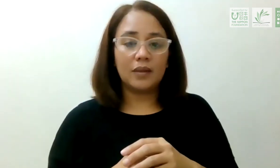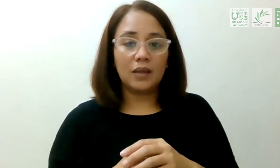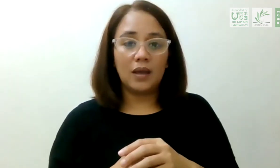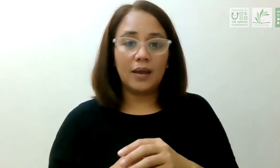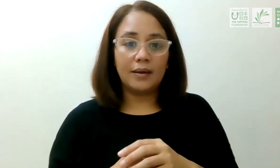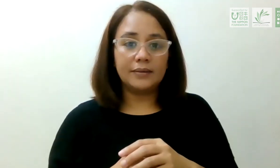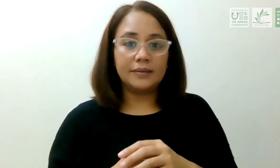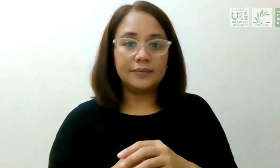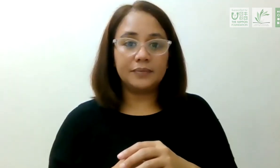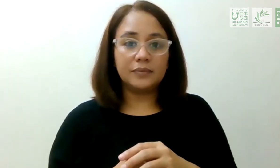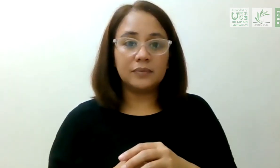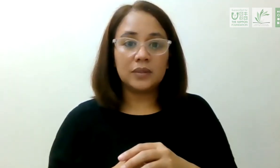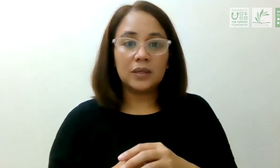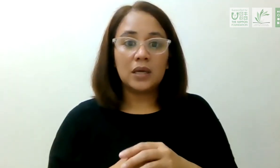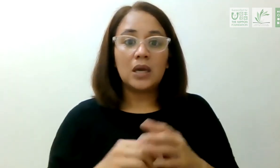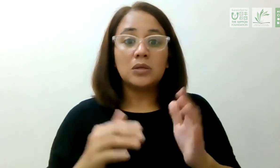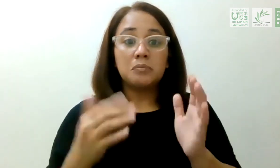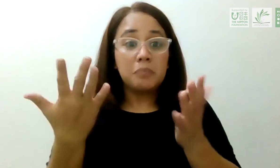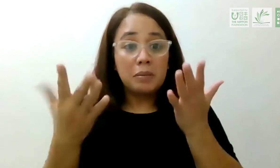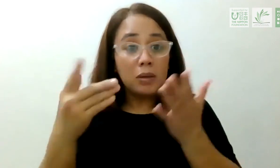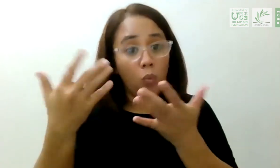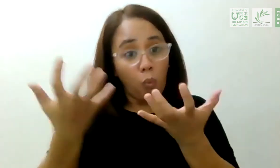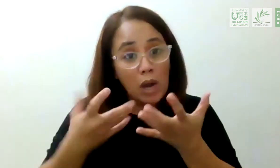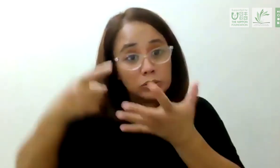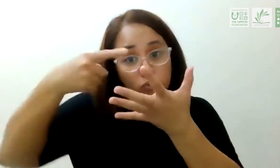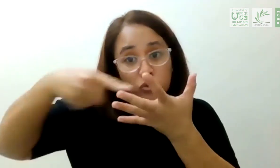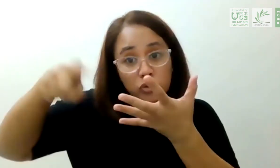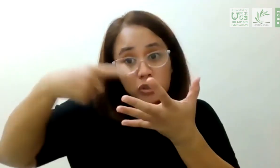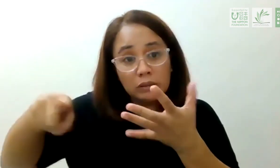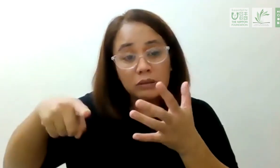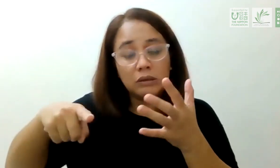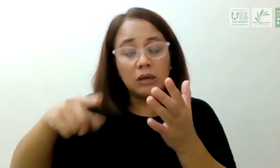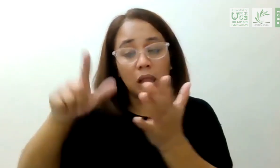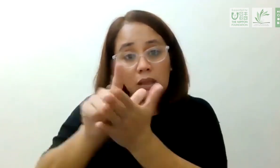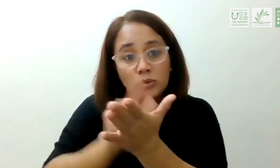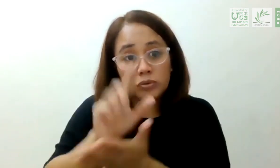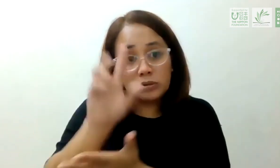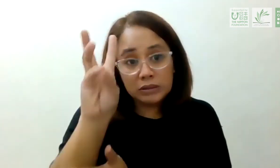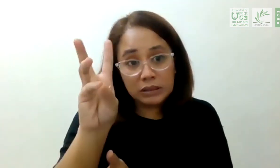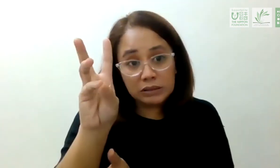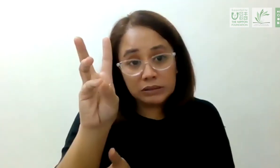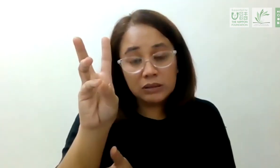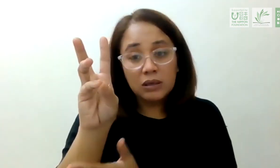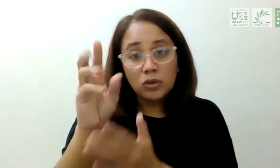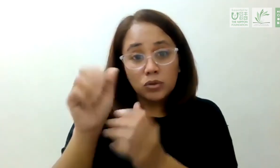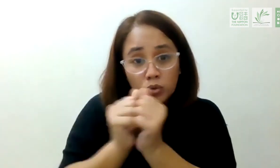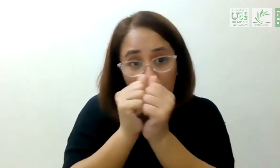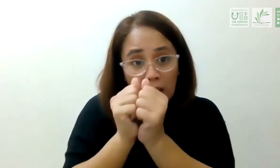you want to start going through lesson 6 together, or do you want some time to discuss lesson 6